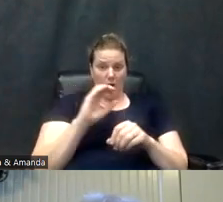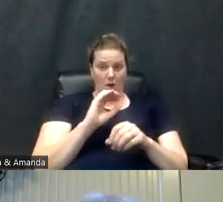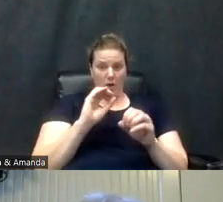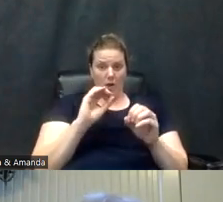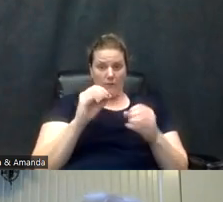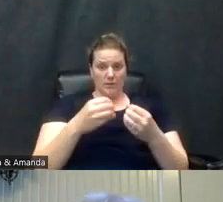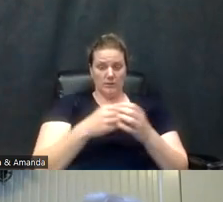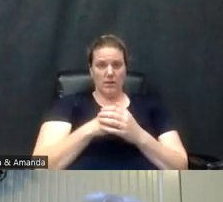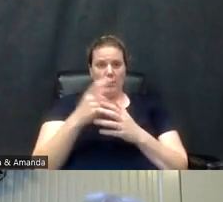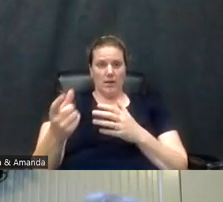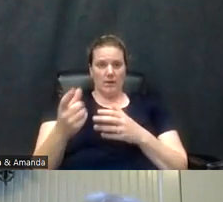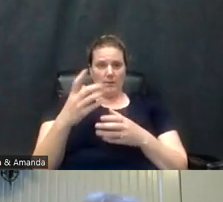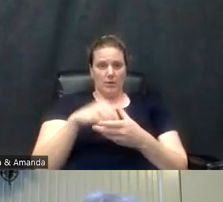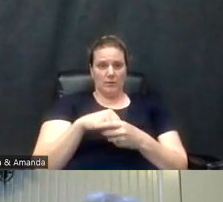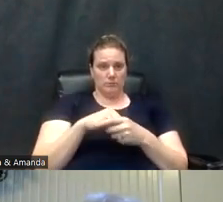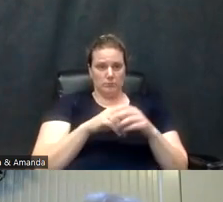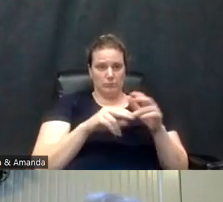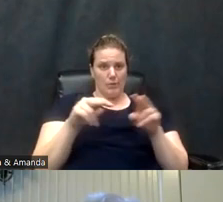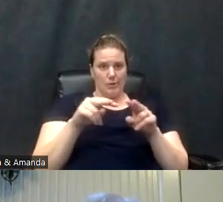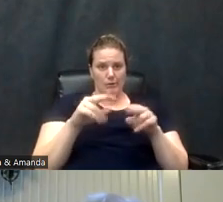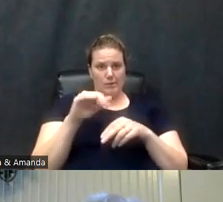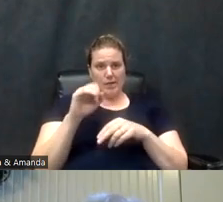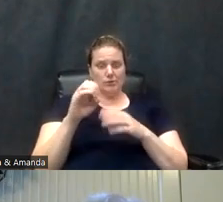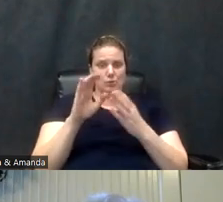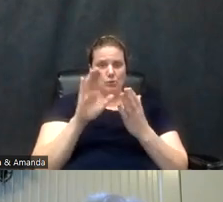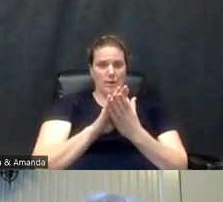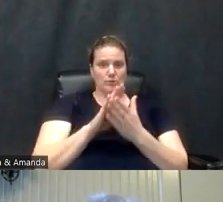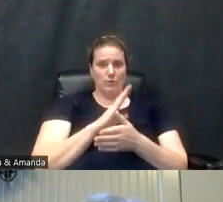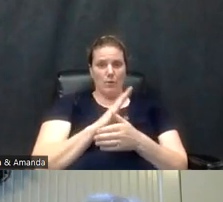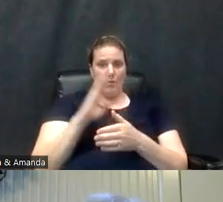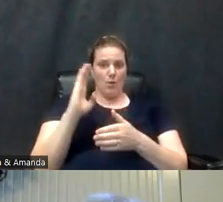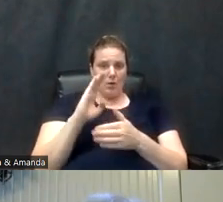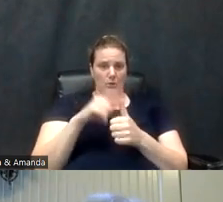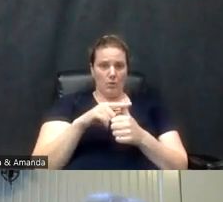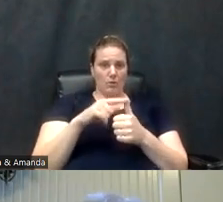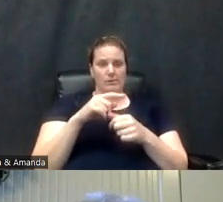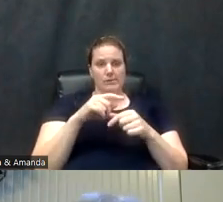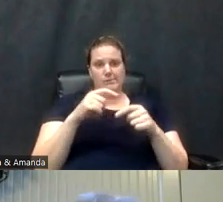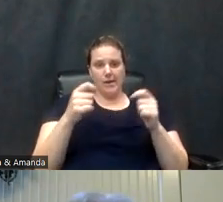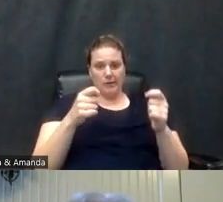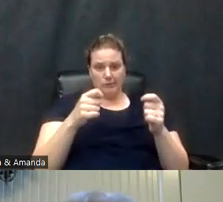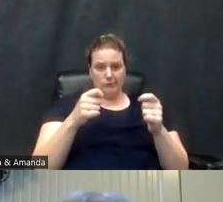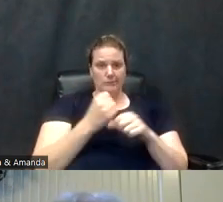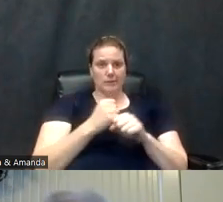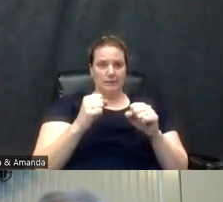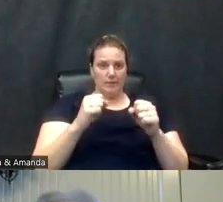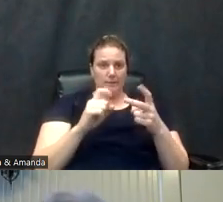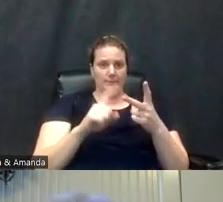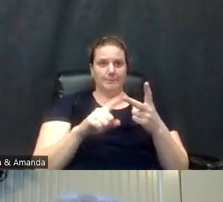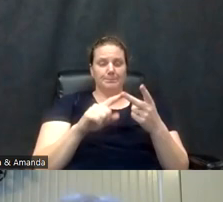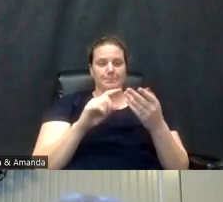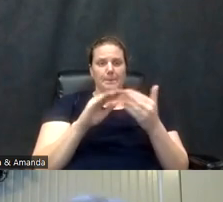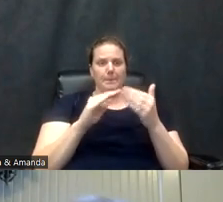And they can participate in or monitor cases at the request of the board or the manager of safety. And the